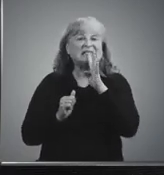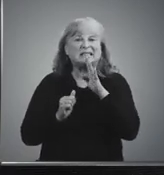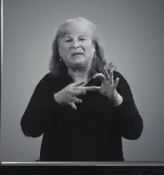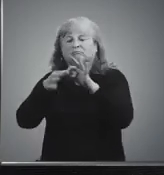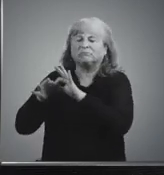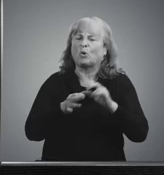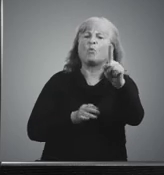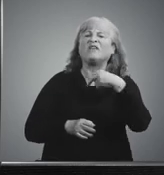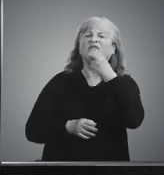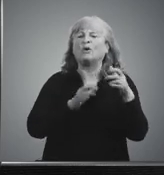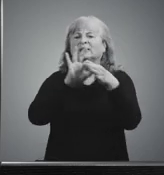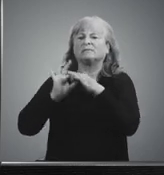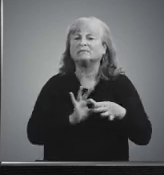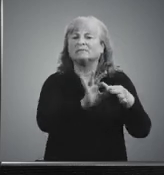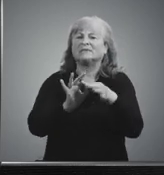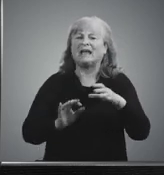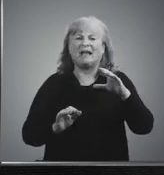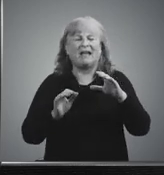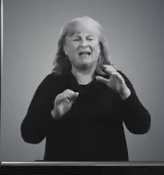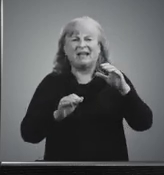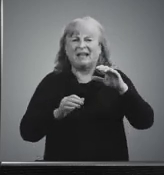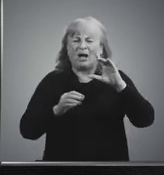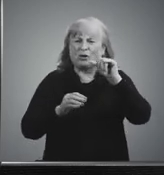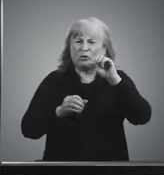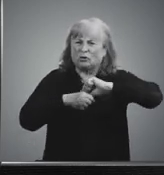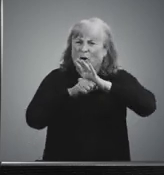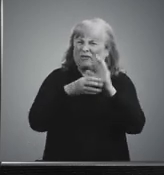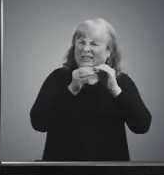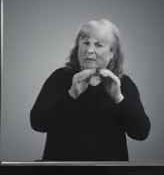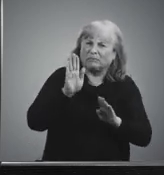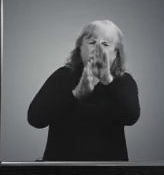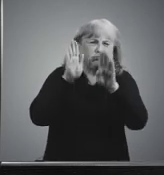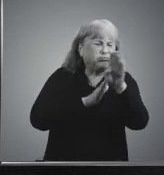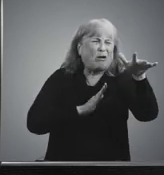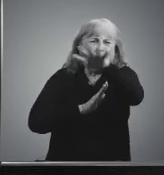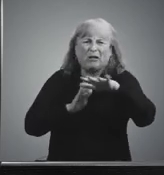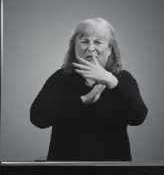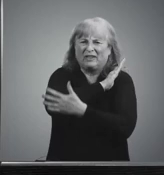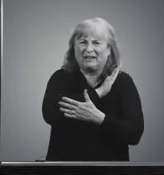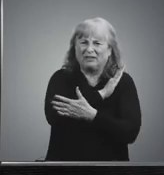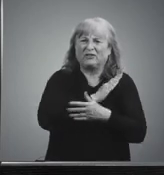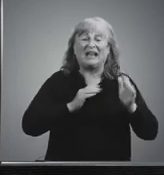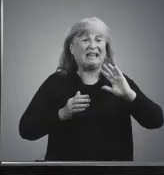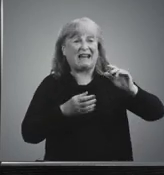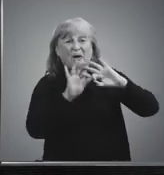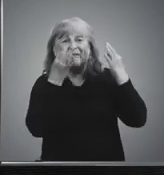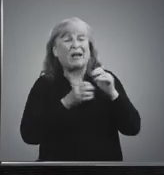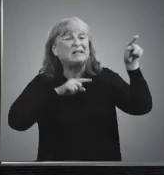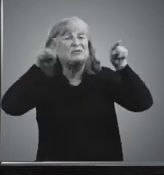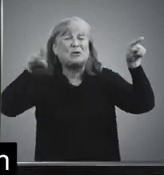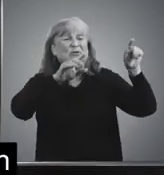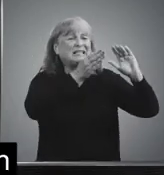One voice. Cases are spiking in every state, in our relative cities. Let's not add Baltimore, Chalila, to